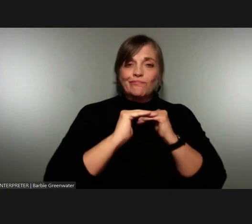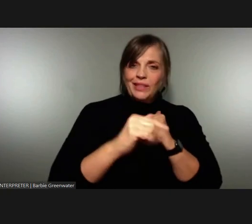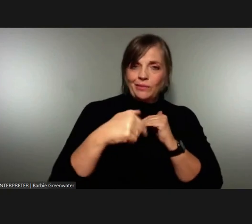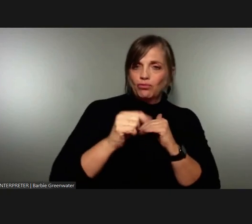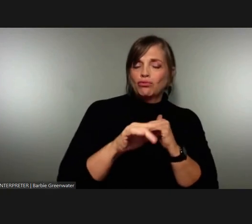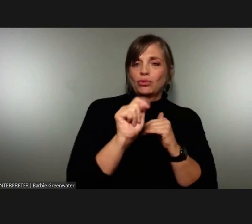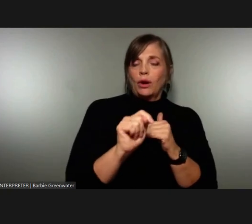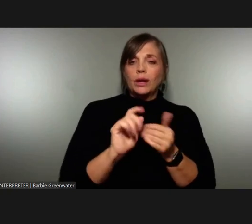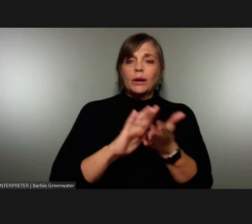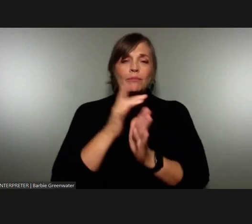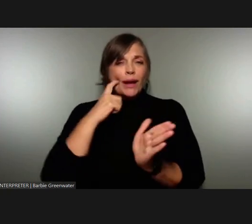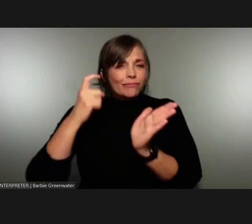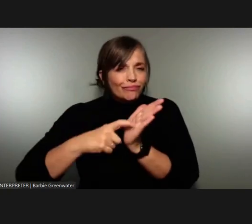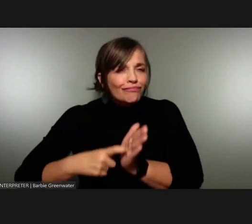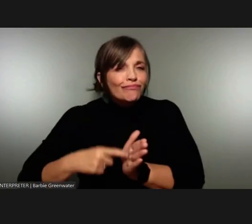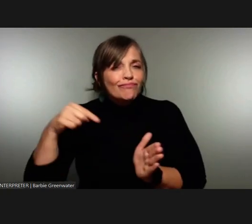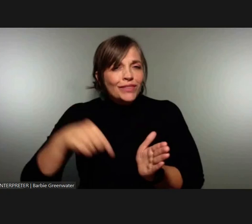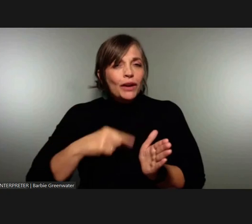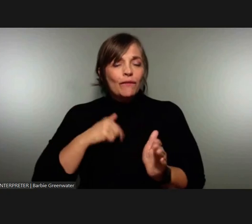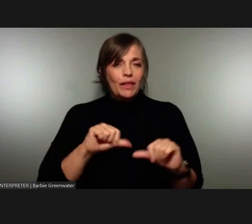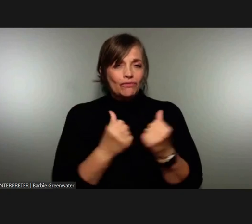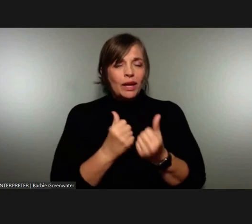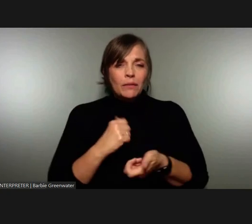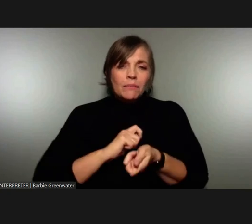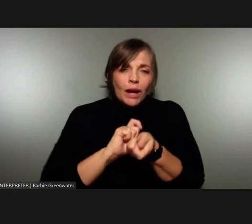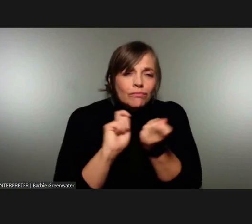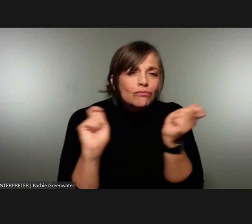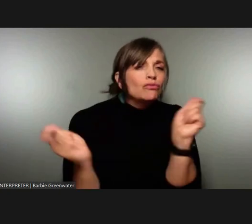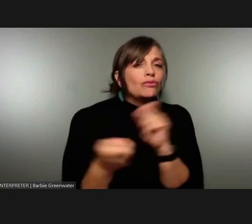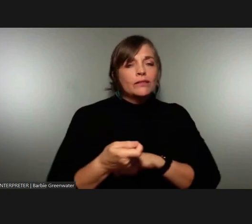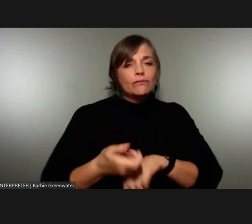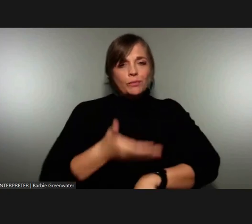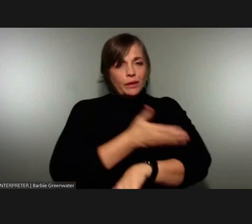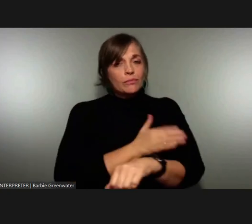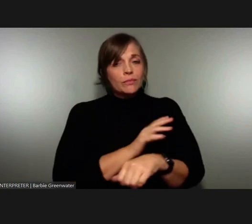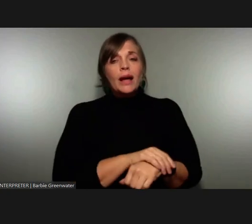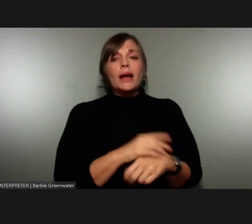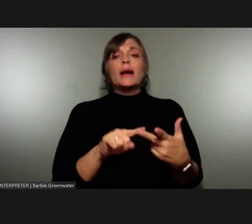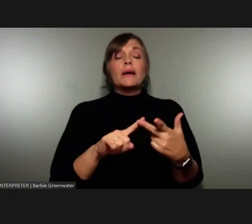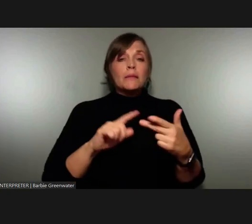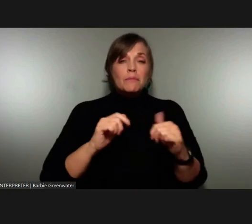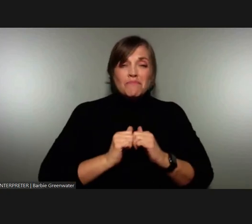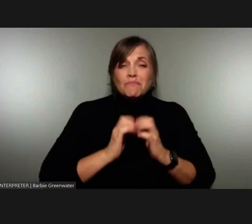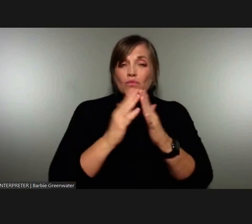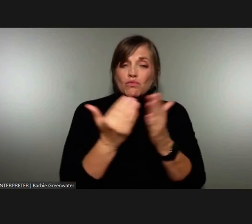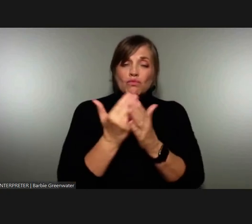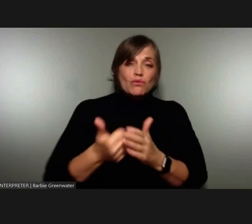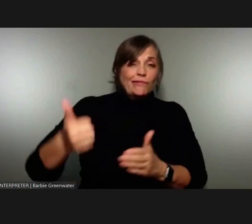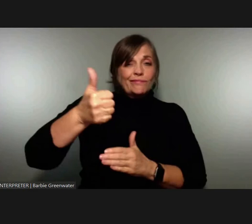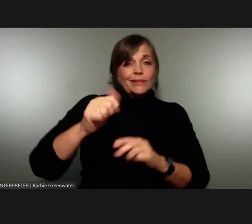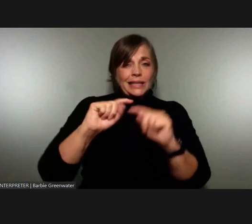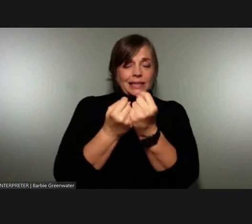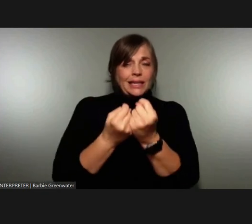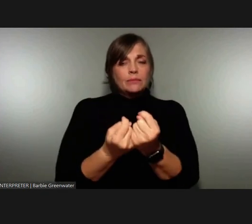recognition for transformational change at our agency, build a new executive team, develop a strategic plan,